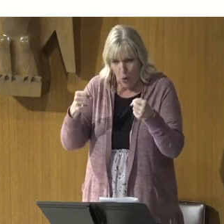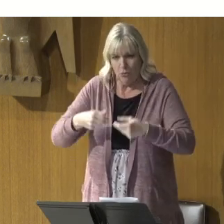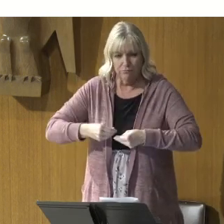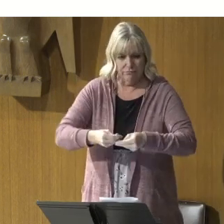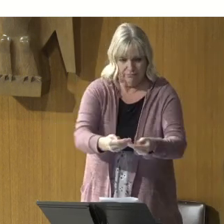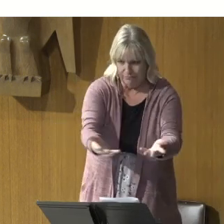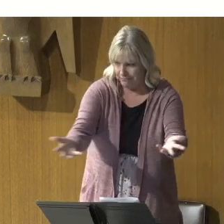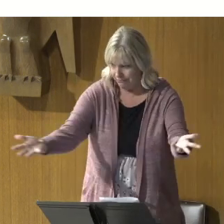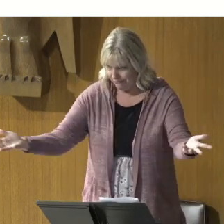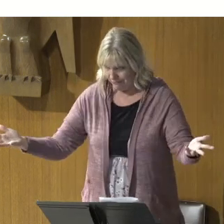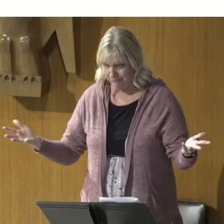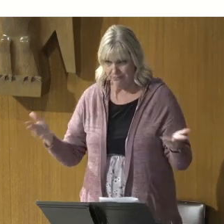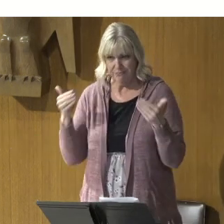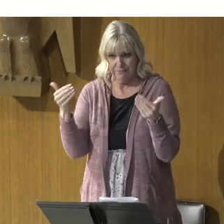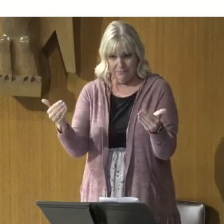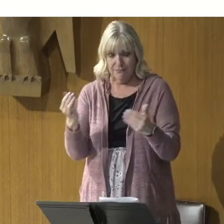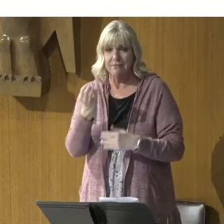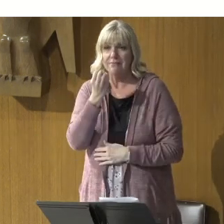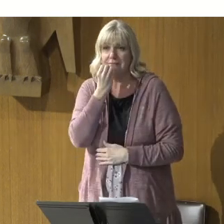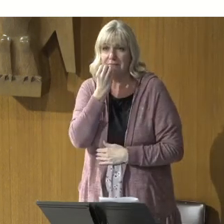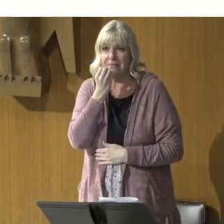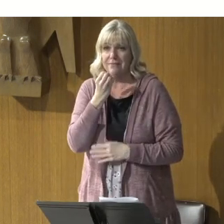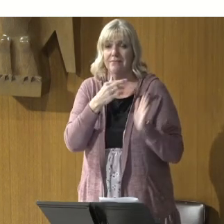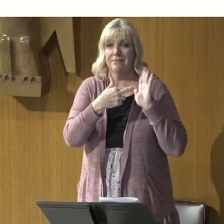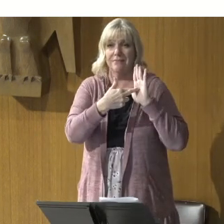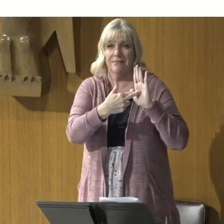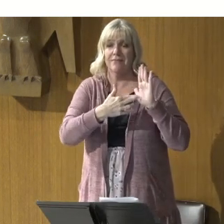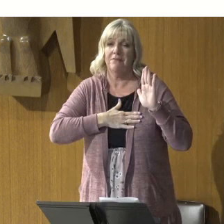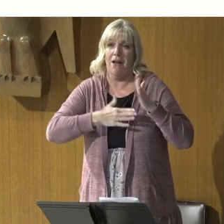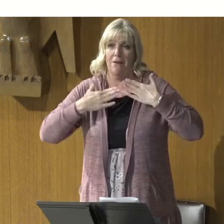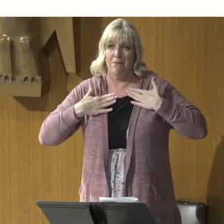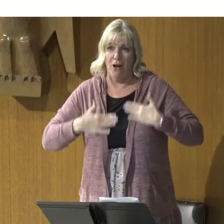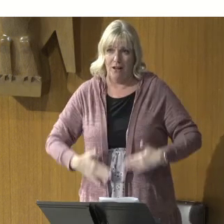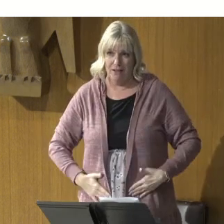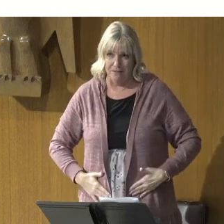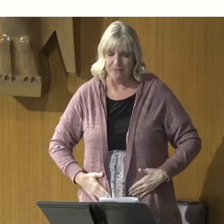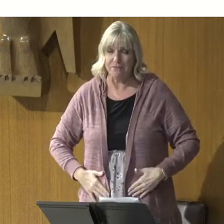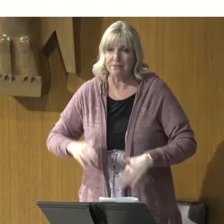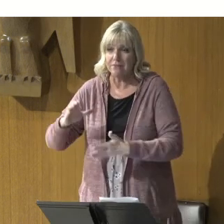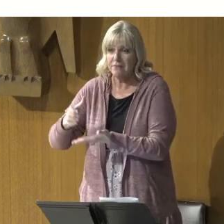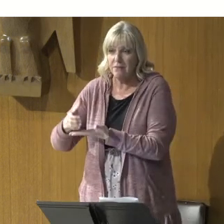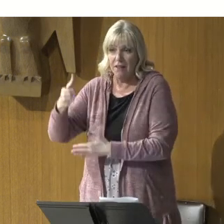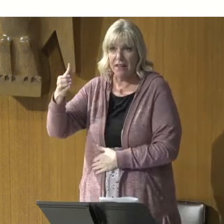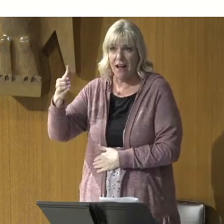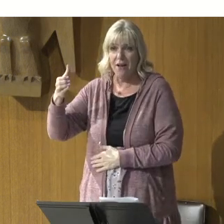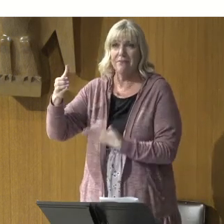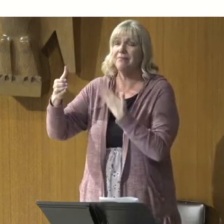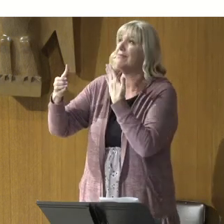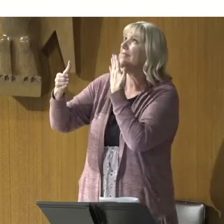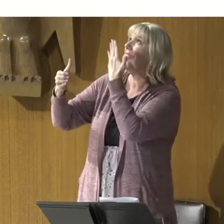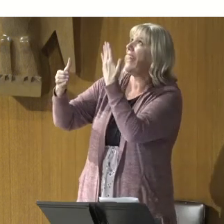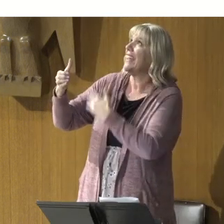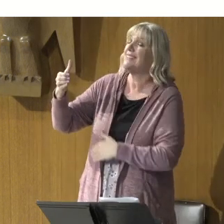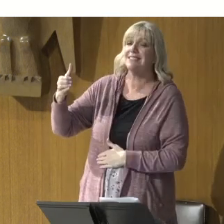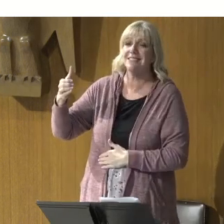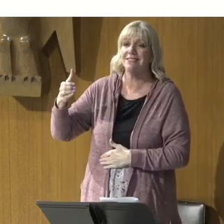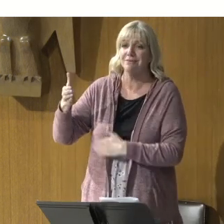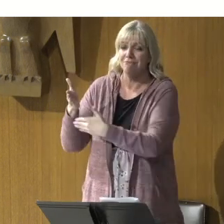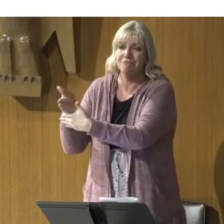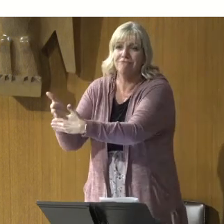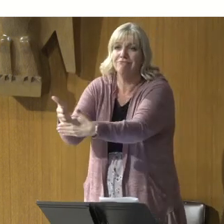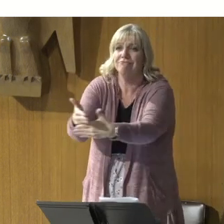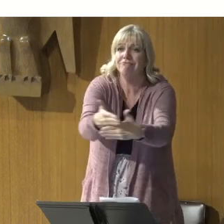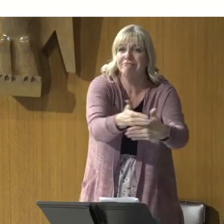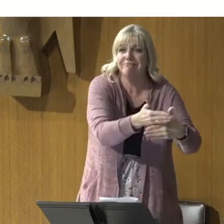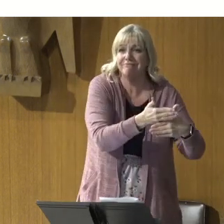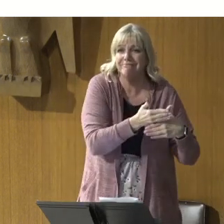to them, and said, Take, this is my body. Then he took a cup, and after giving thanks, he gave it to them, and all of them drank